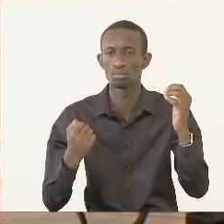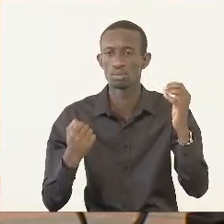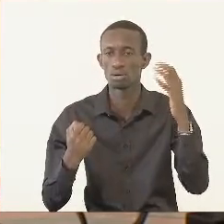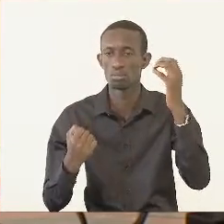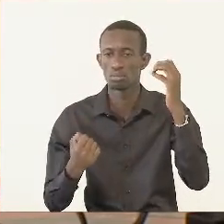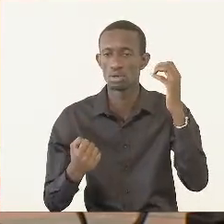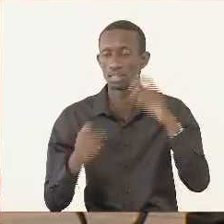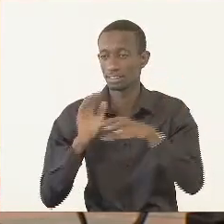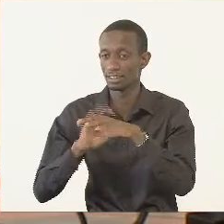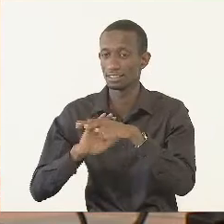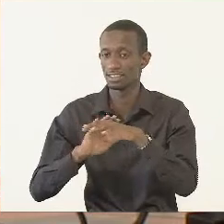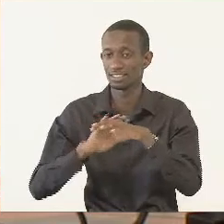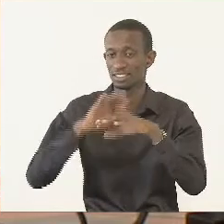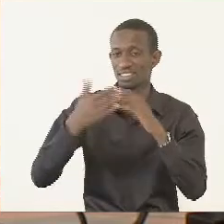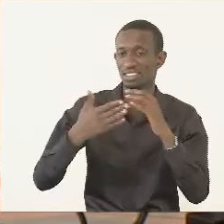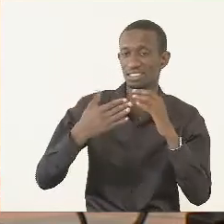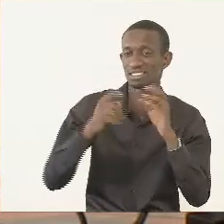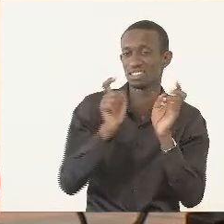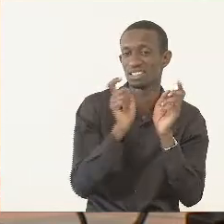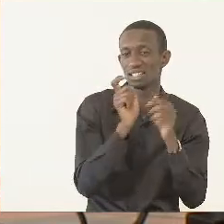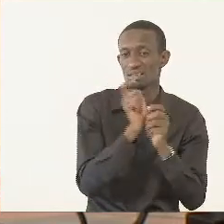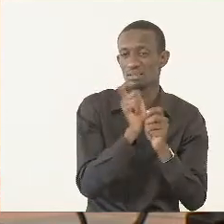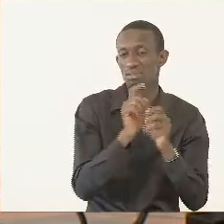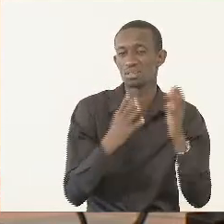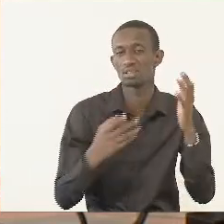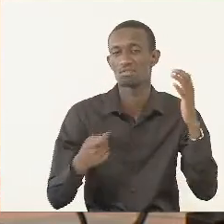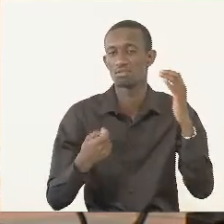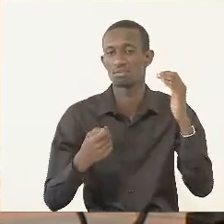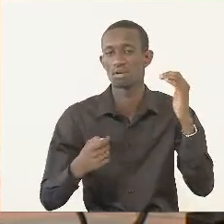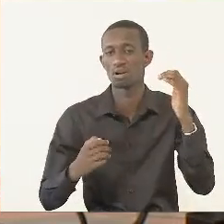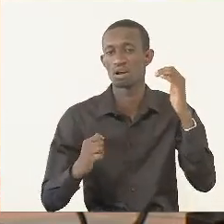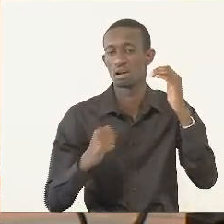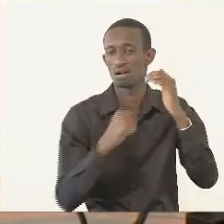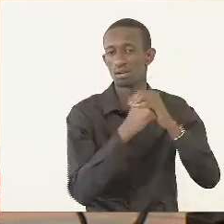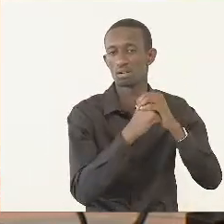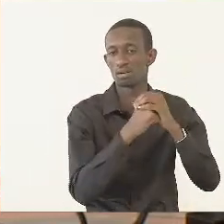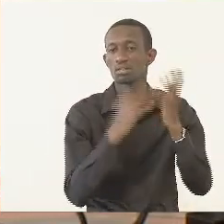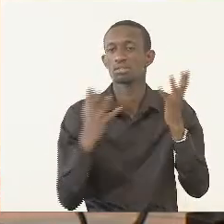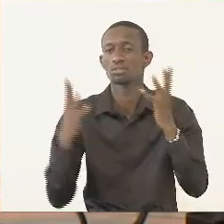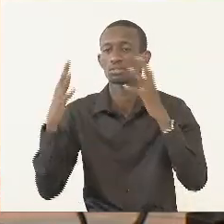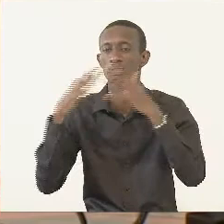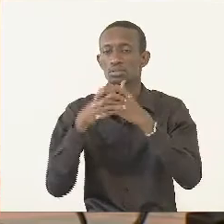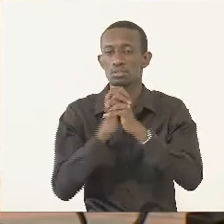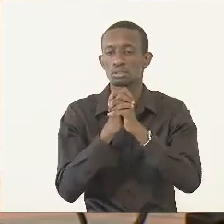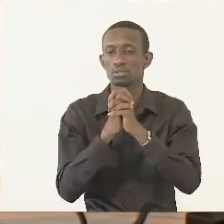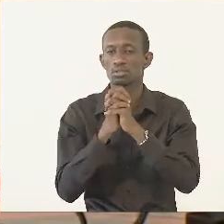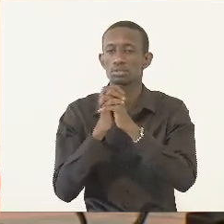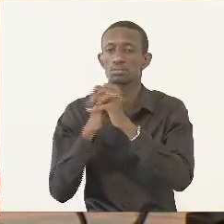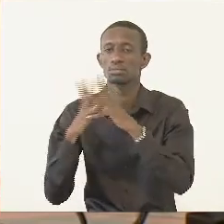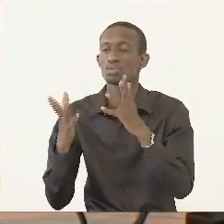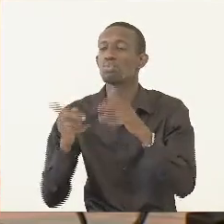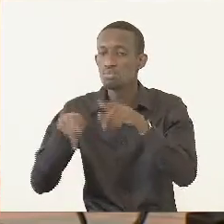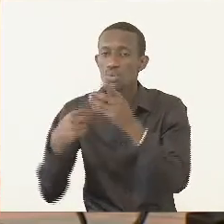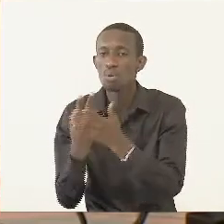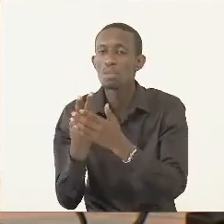socket join. So you lock in, and so they complement. This is complementing. This is complementing. So